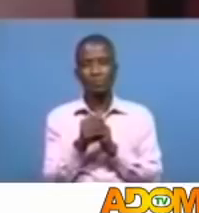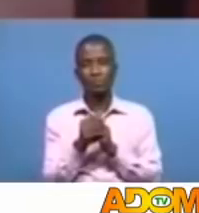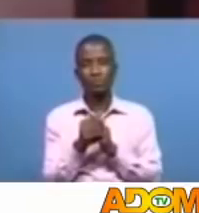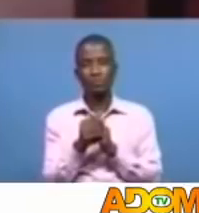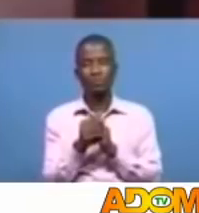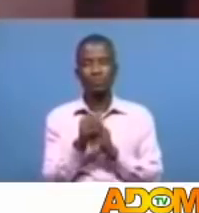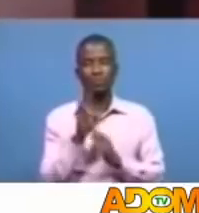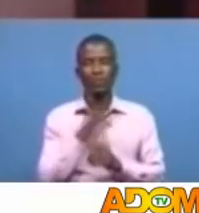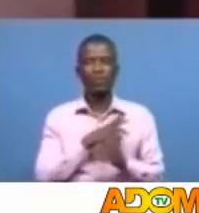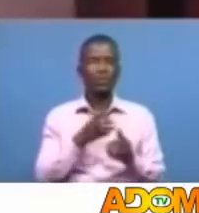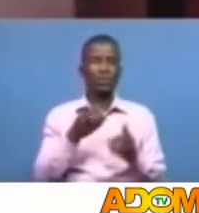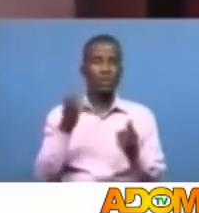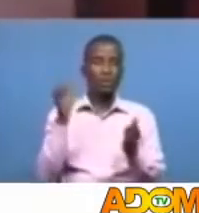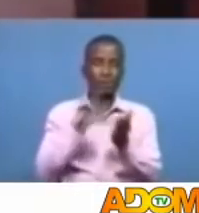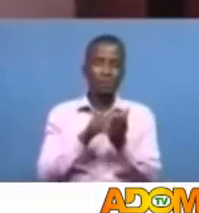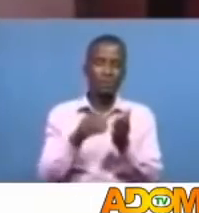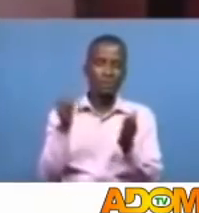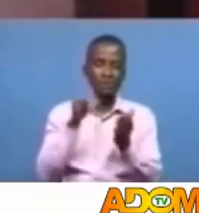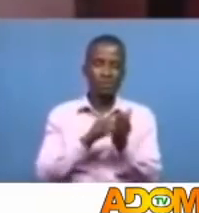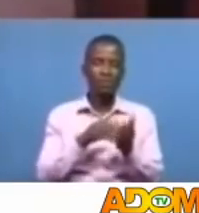And I want to repeat this.